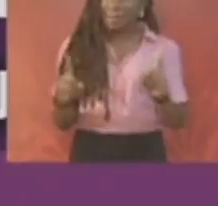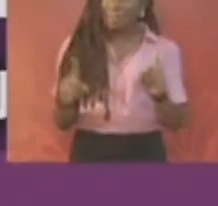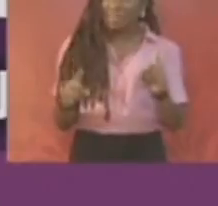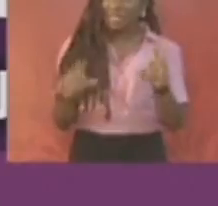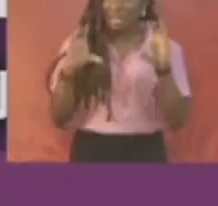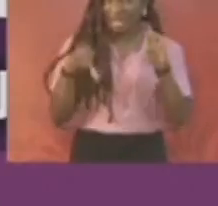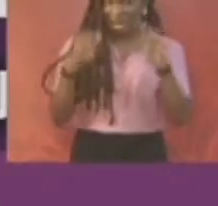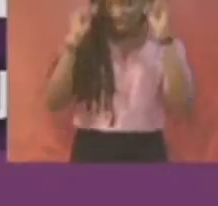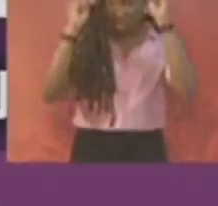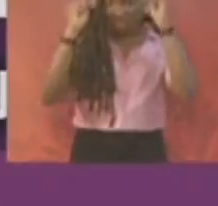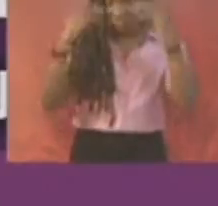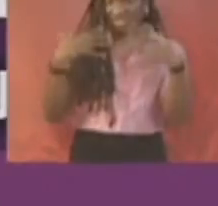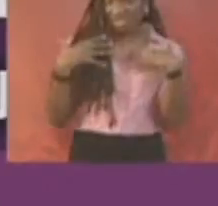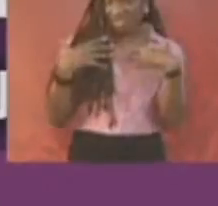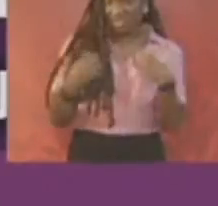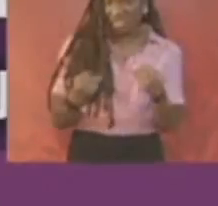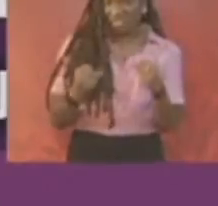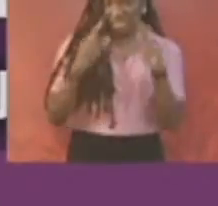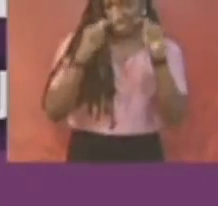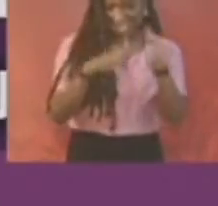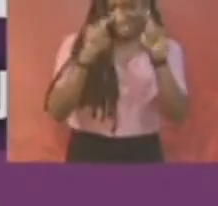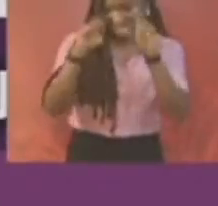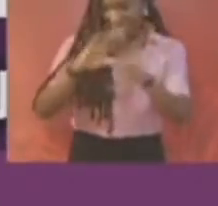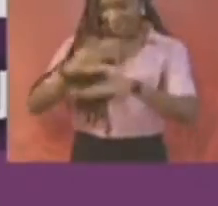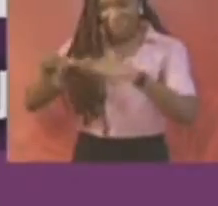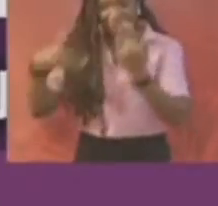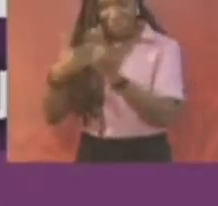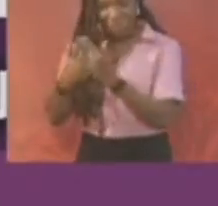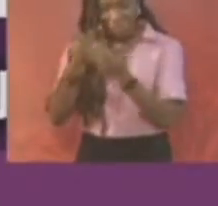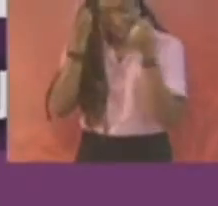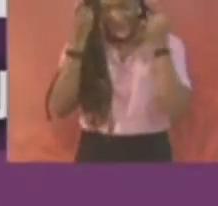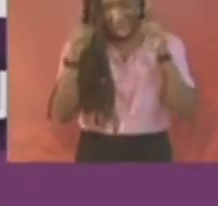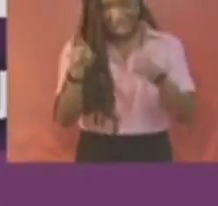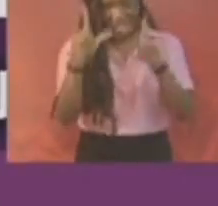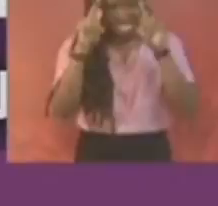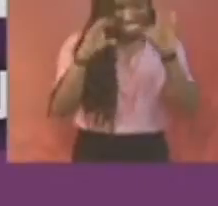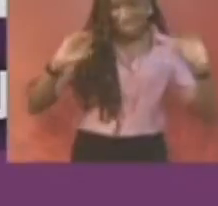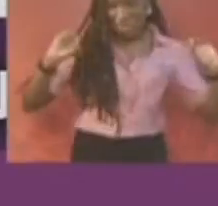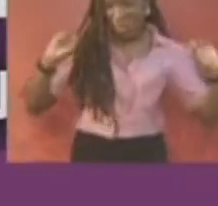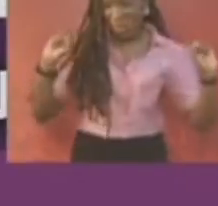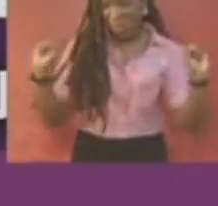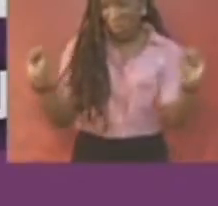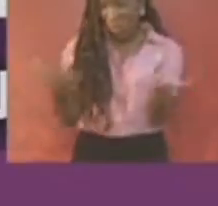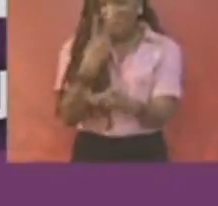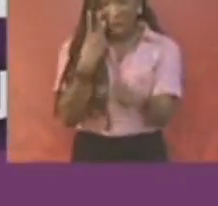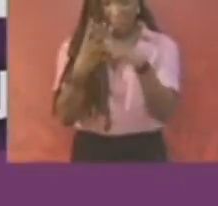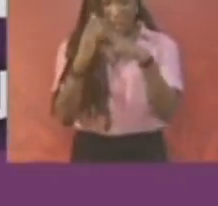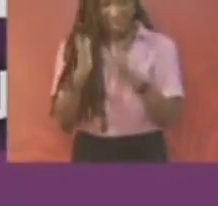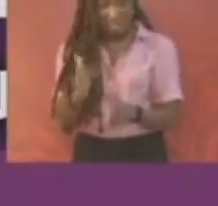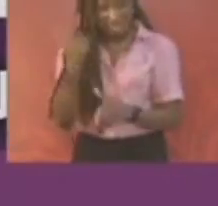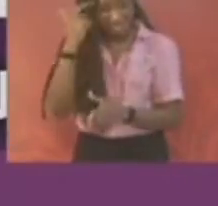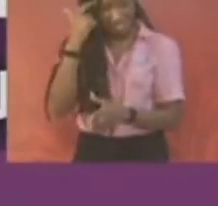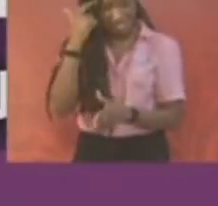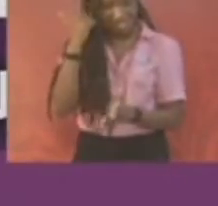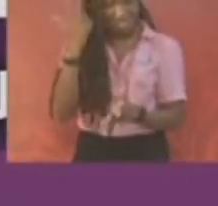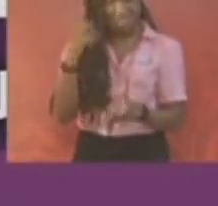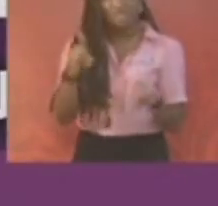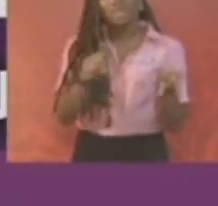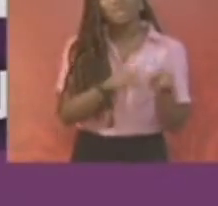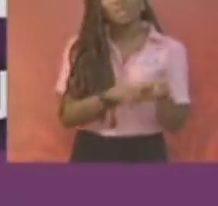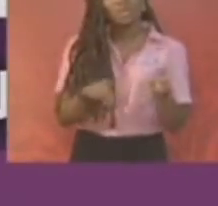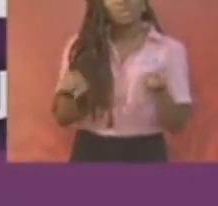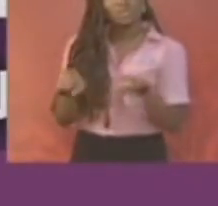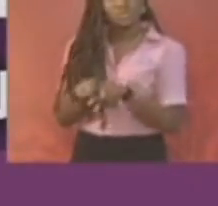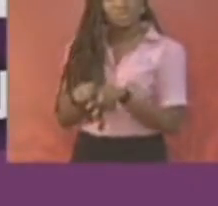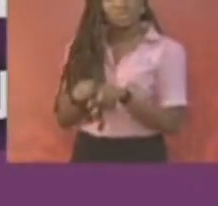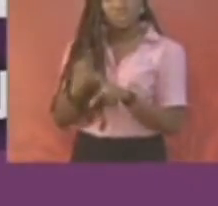pick up such a call, go about that? Do you agree with a call such as that? And then going back to the spiking cases as